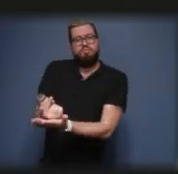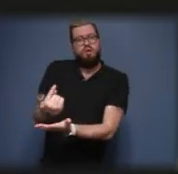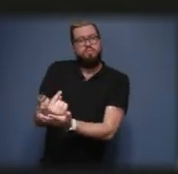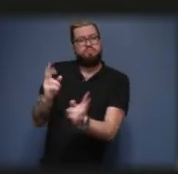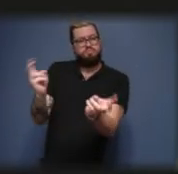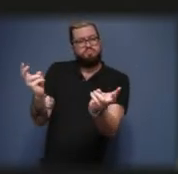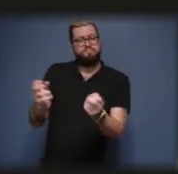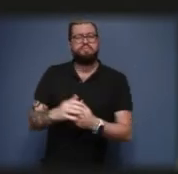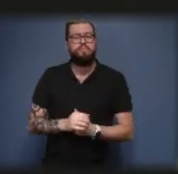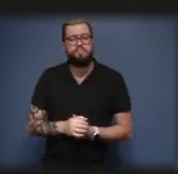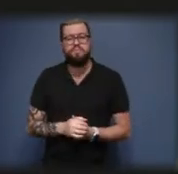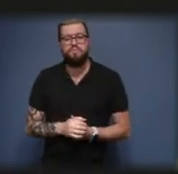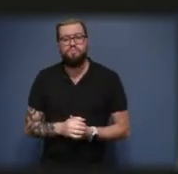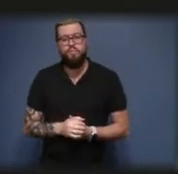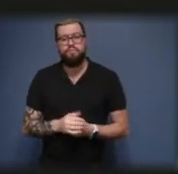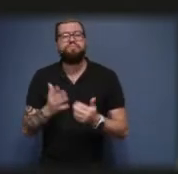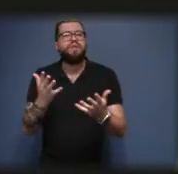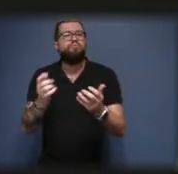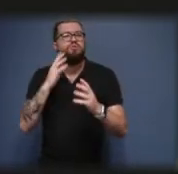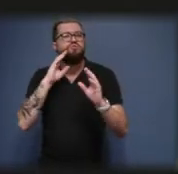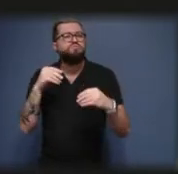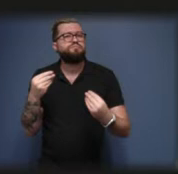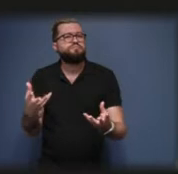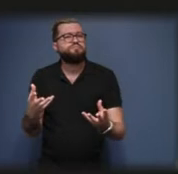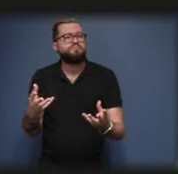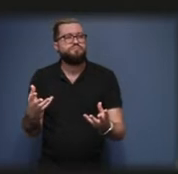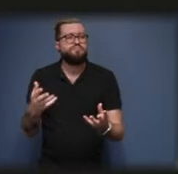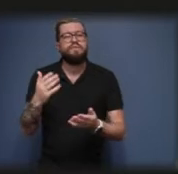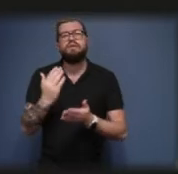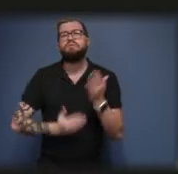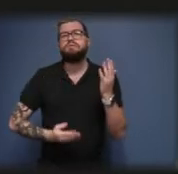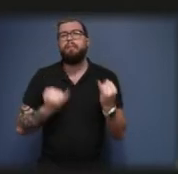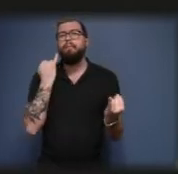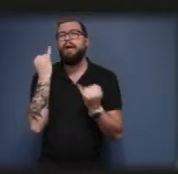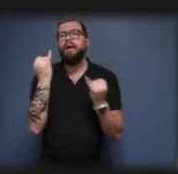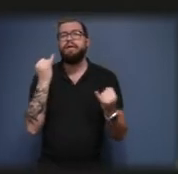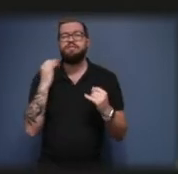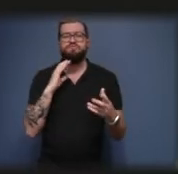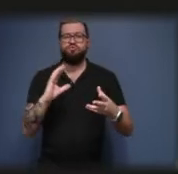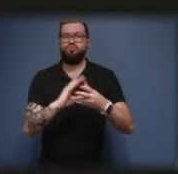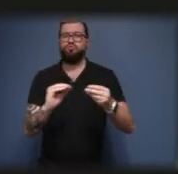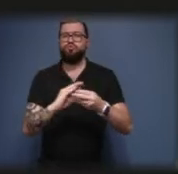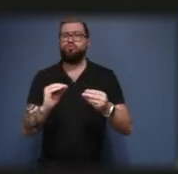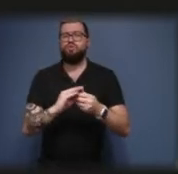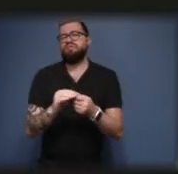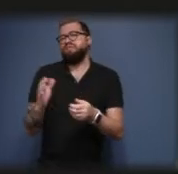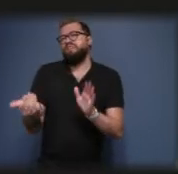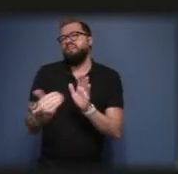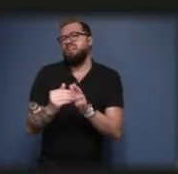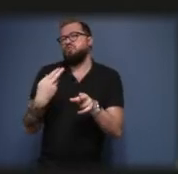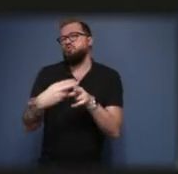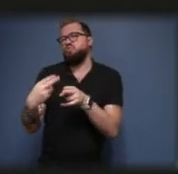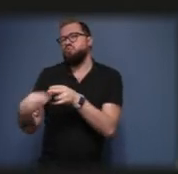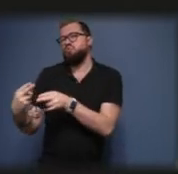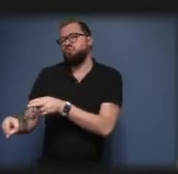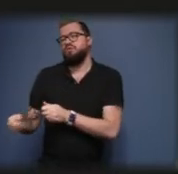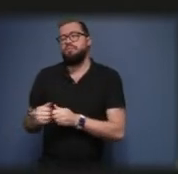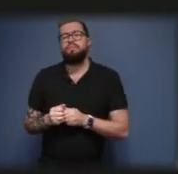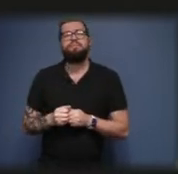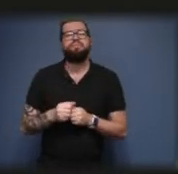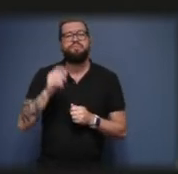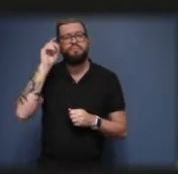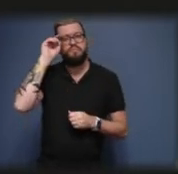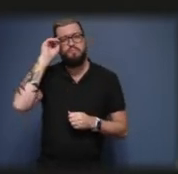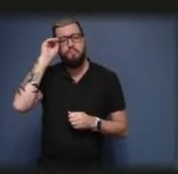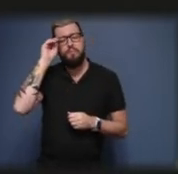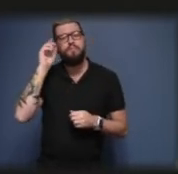I want to just give you some ideas of the stories that are in here. Again, they're very short. I tried to go